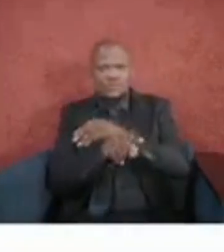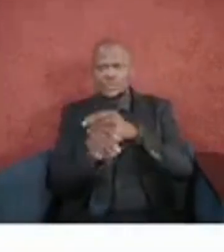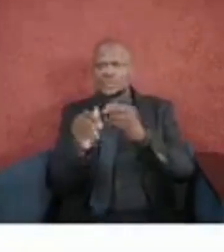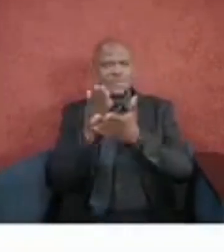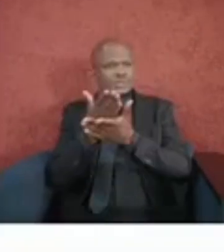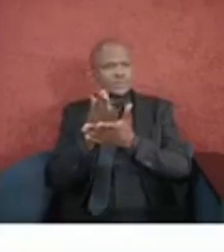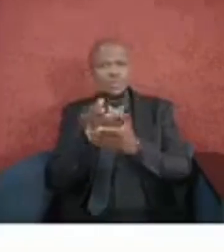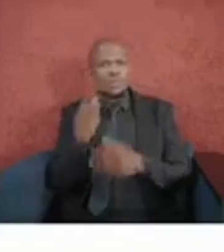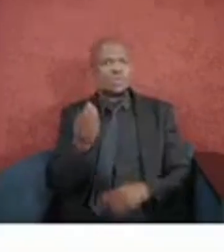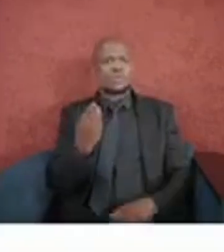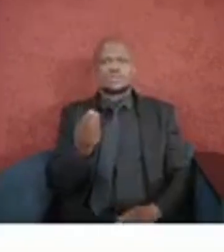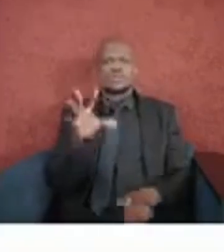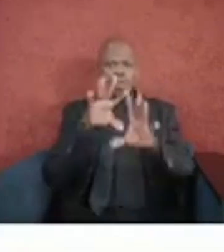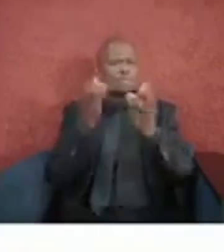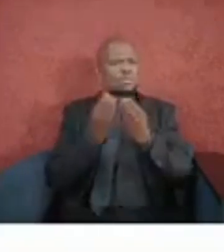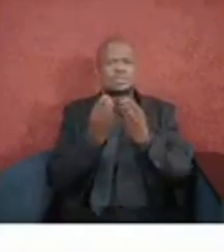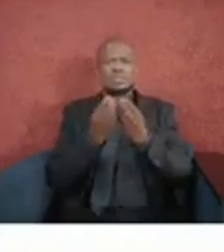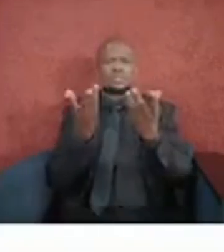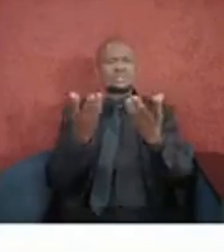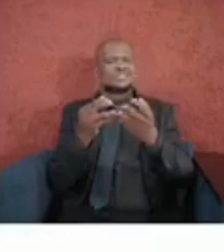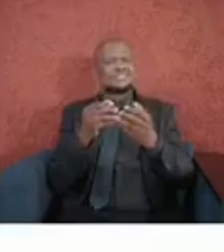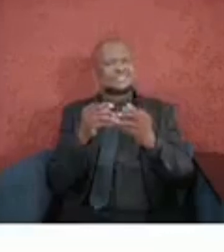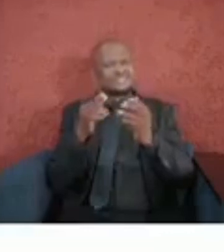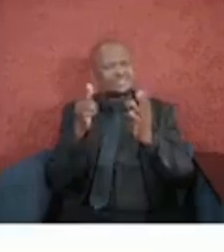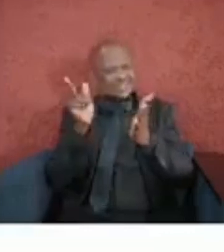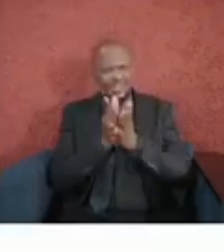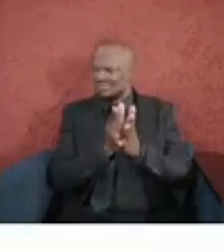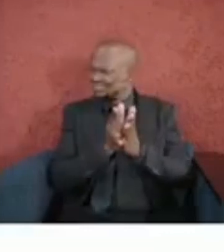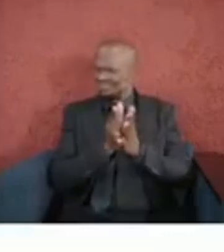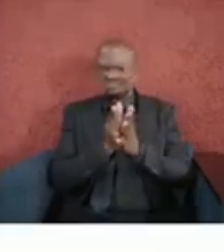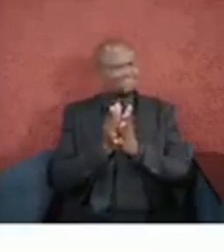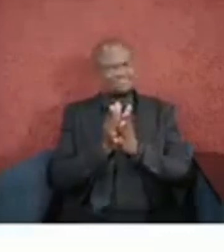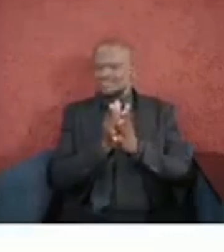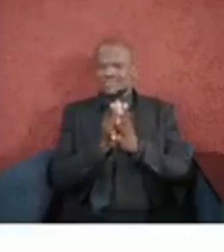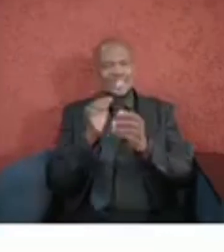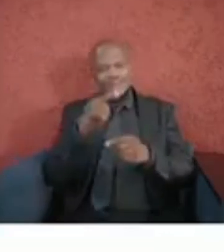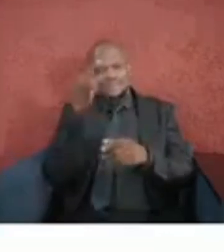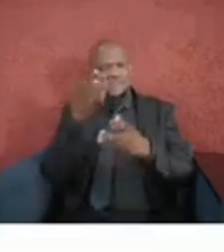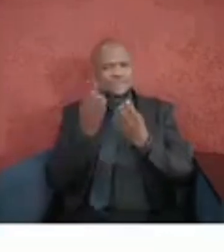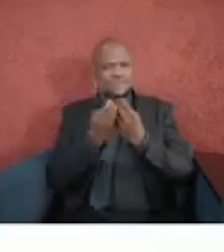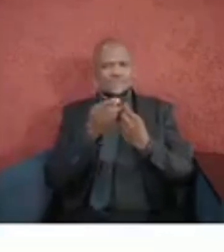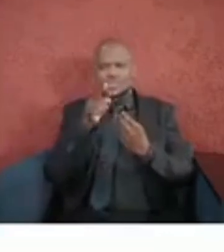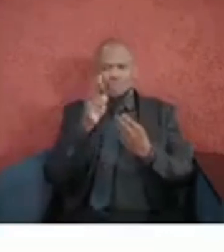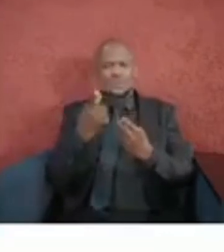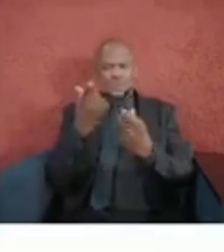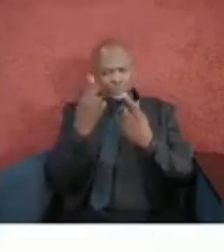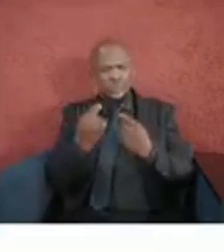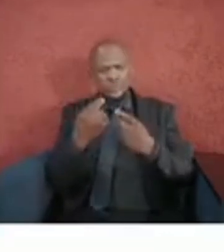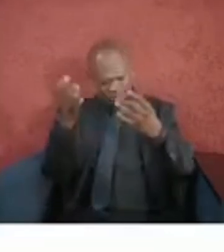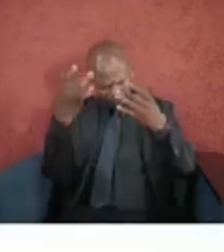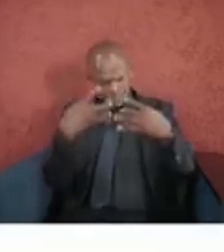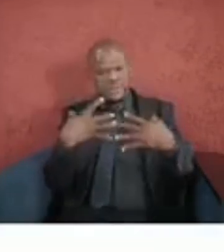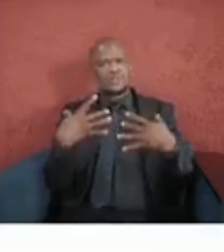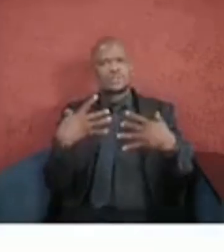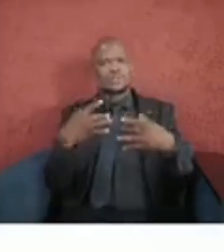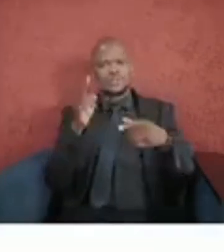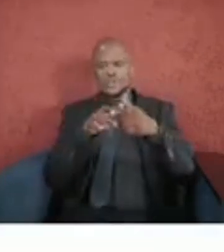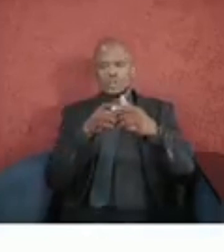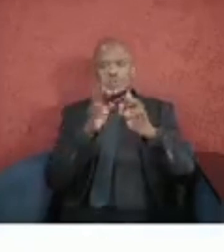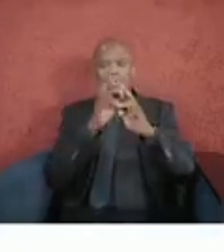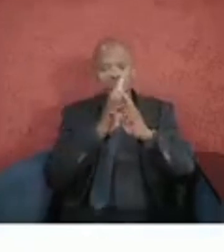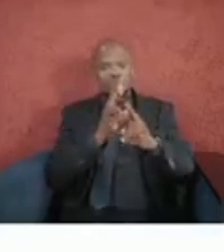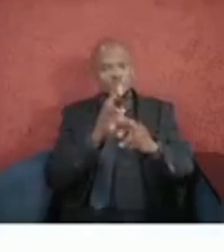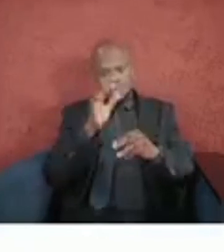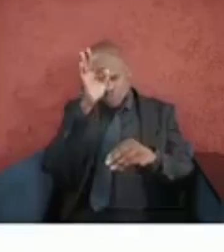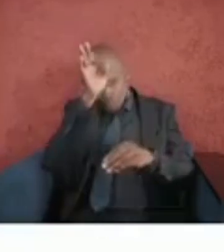WhatsApp mates and all of those. It's illegal for you to be sharing that. The first thing you need to do, inform us about it, or at least report it to the